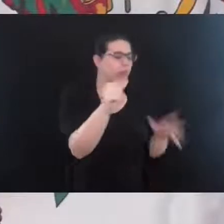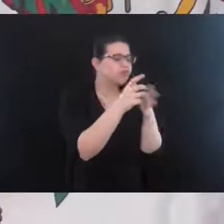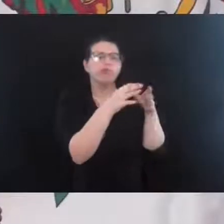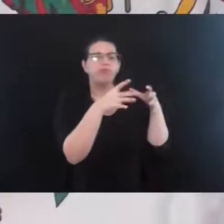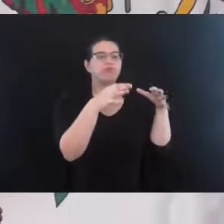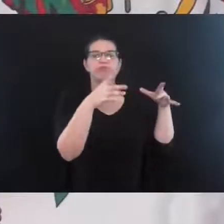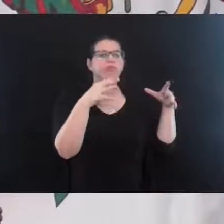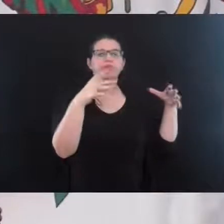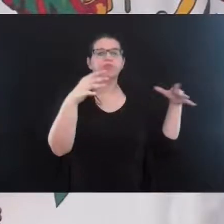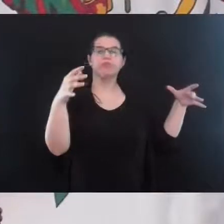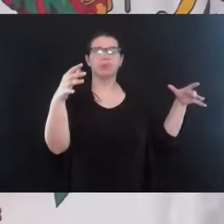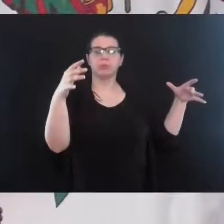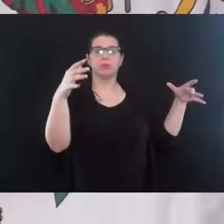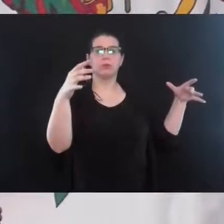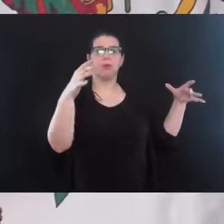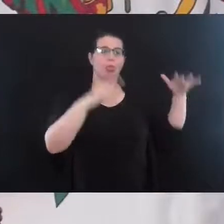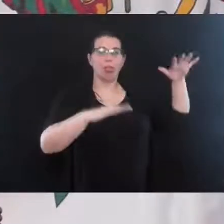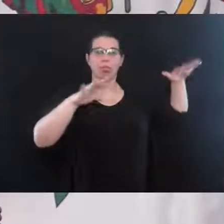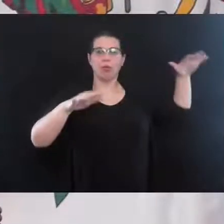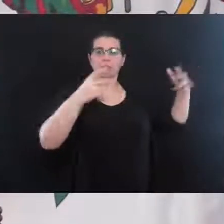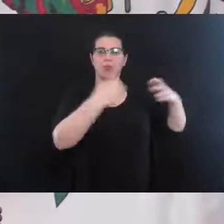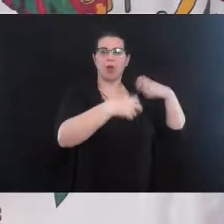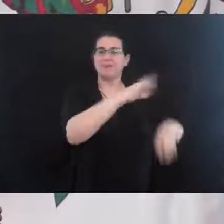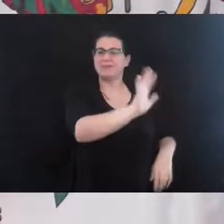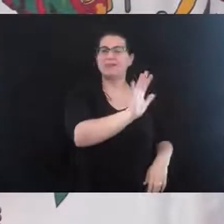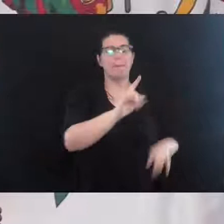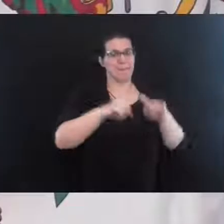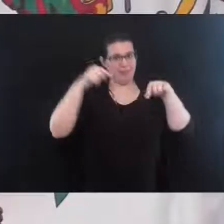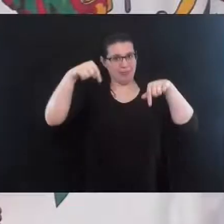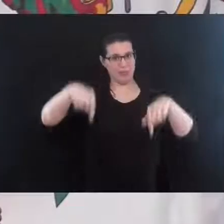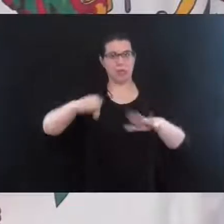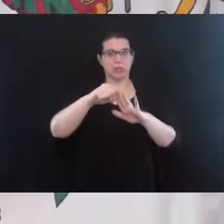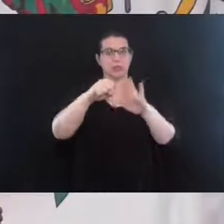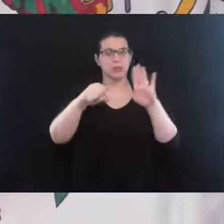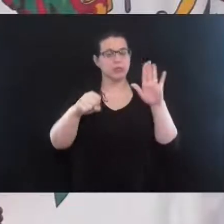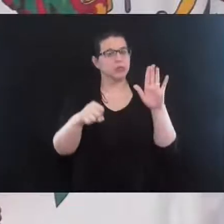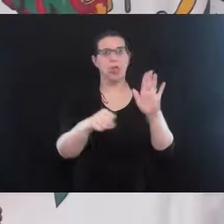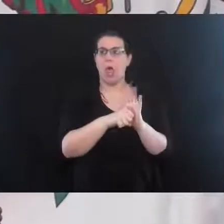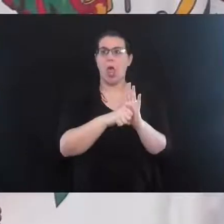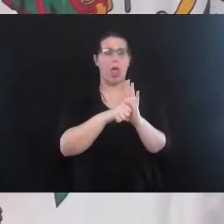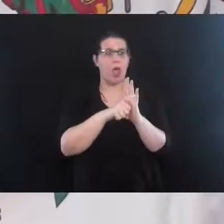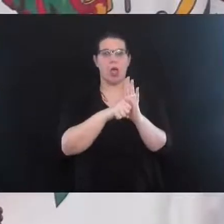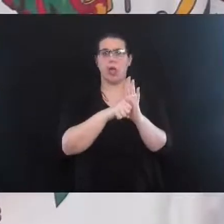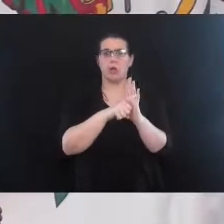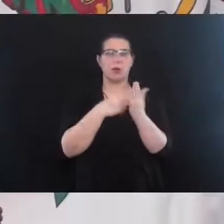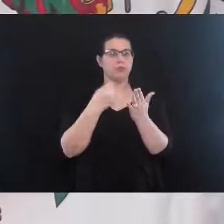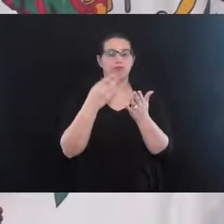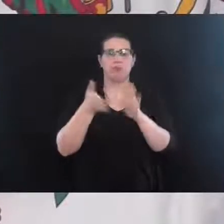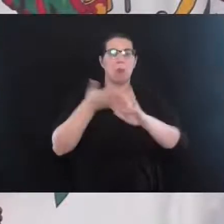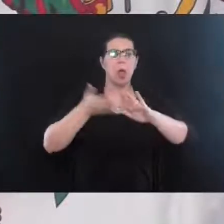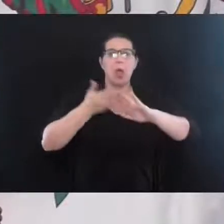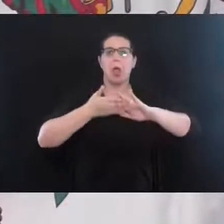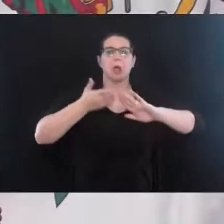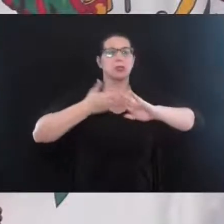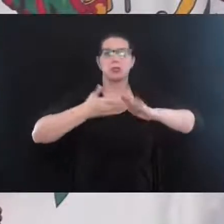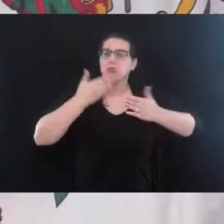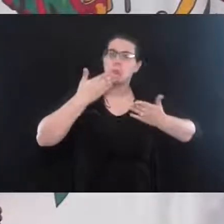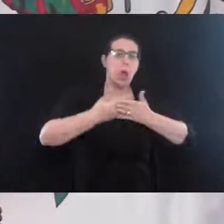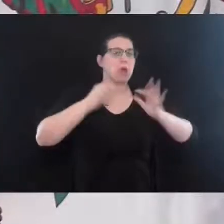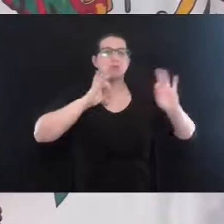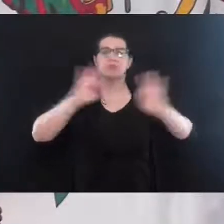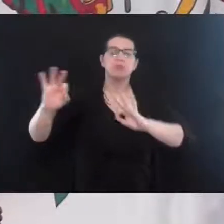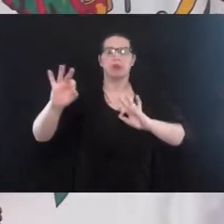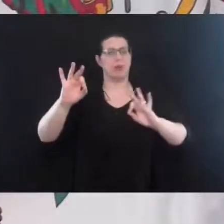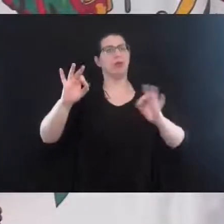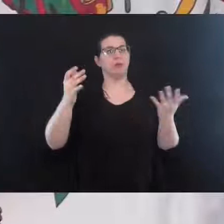bloat. But in all of that, this state is so incredibly healthy right now, and it's cooking. And that's what we want to keep